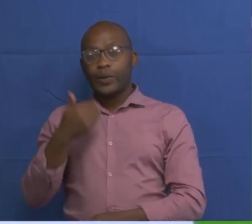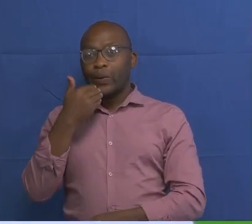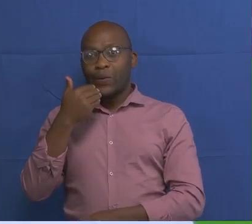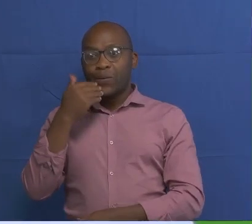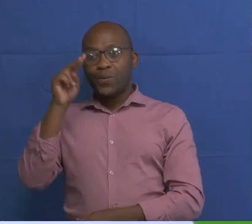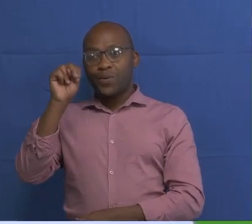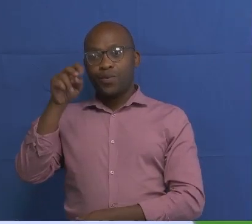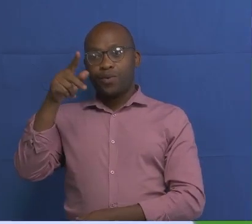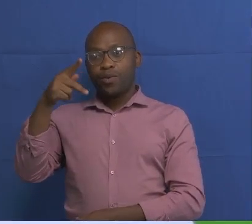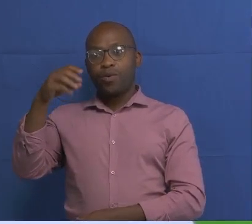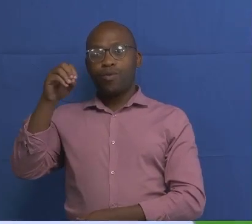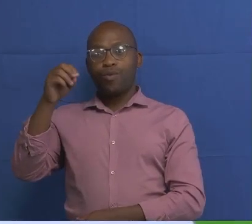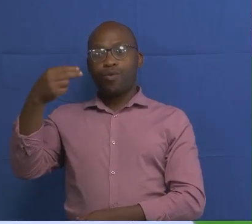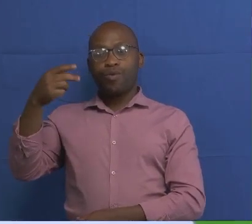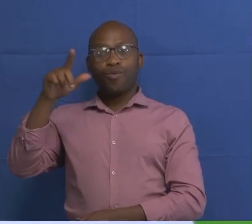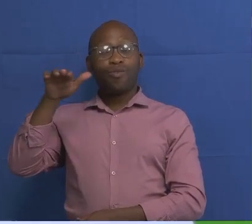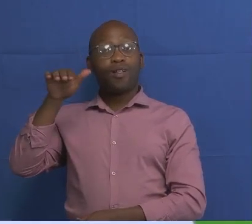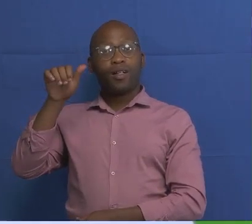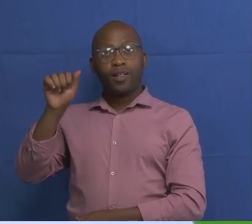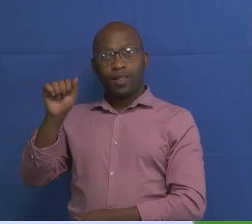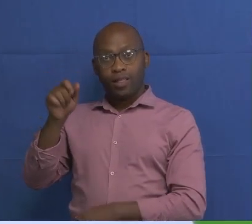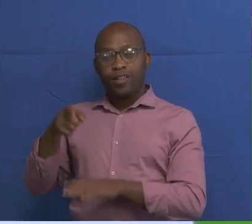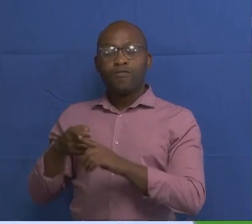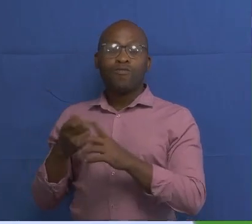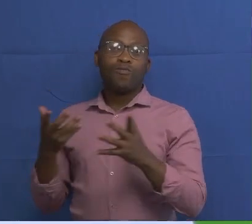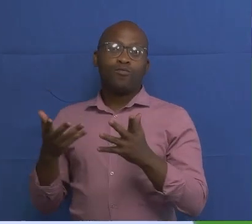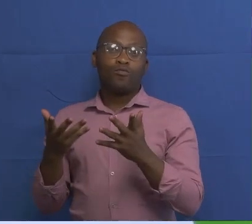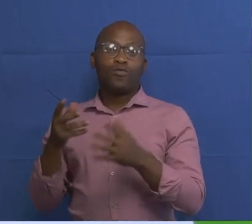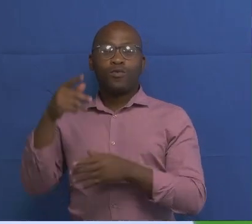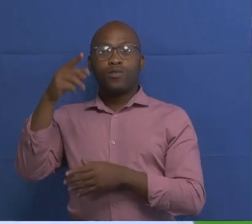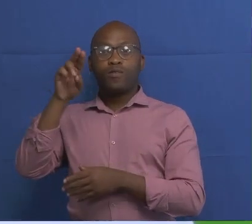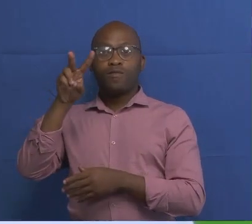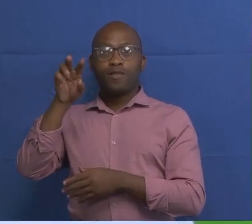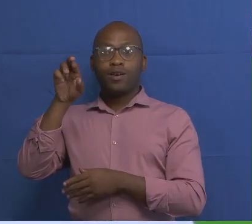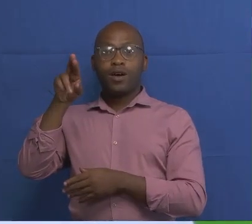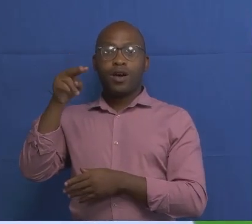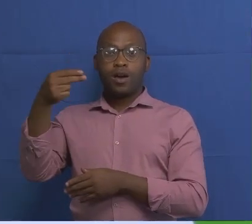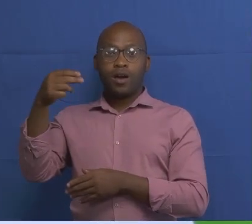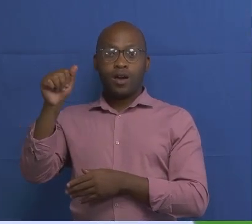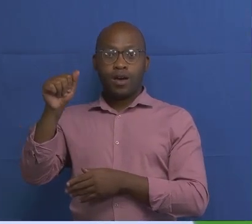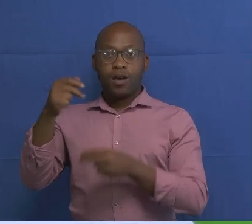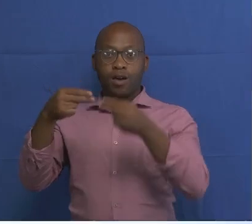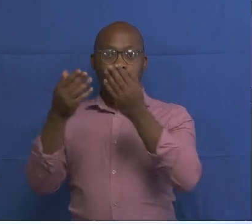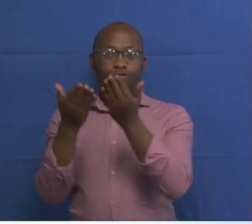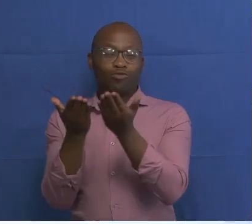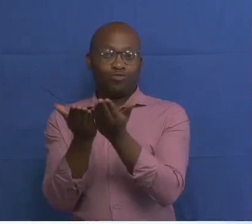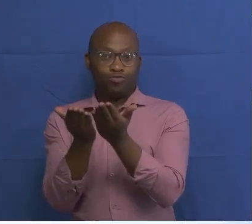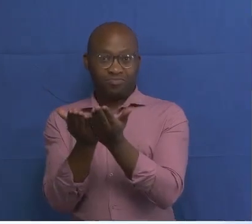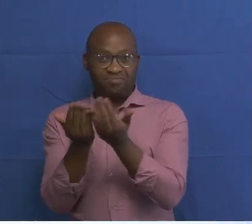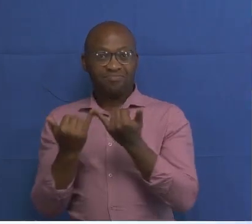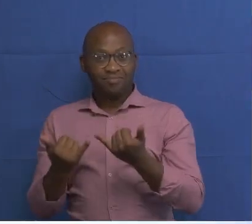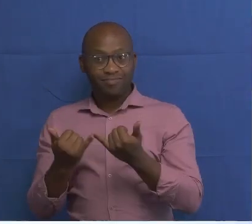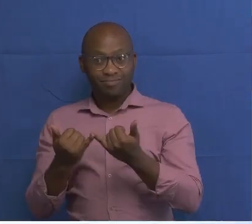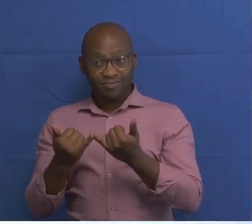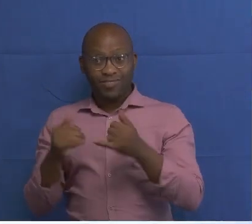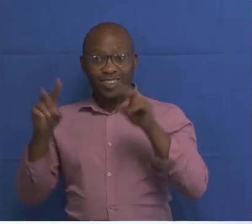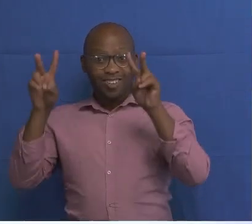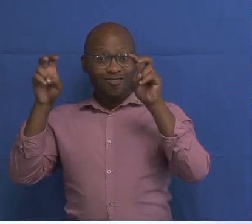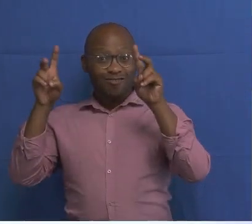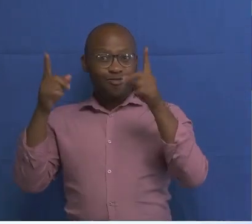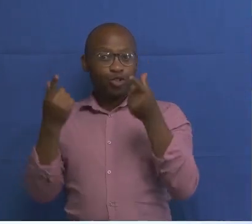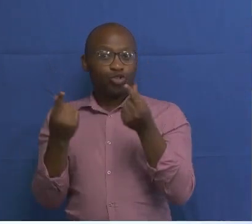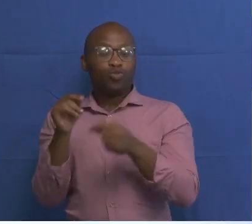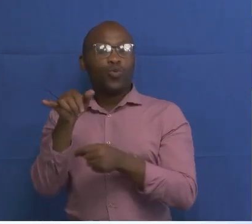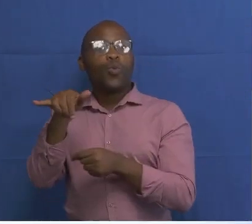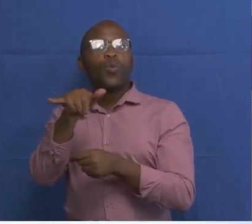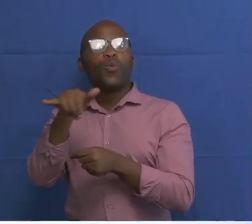Technical High School. I am a life sciences educator. Today we are going to be covering the topic genetics, and we will be looking